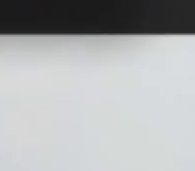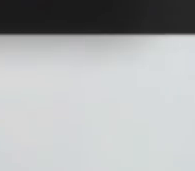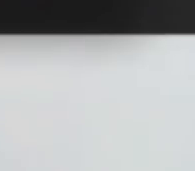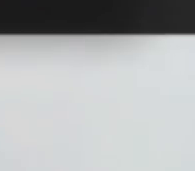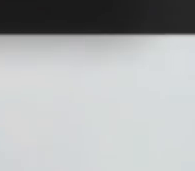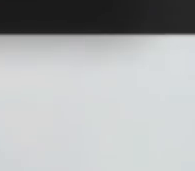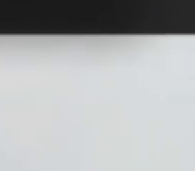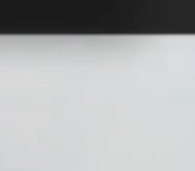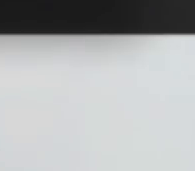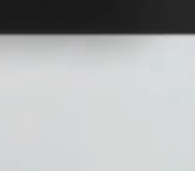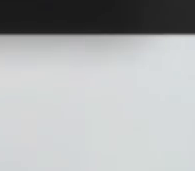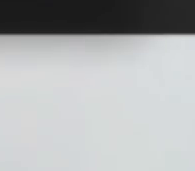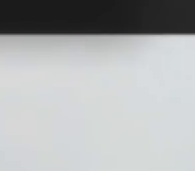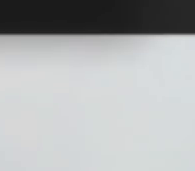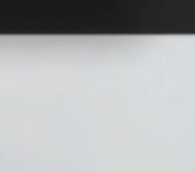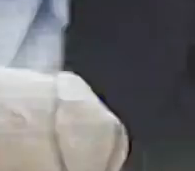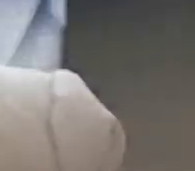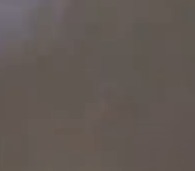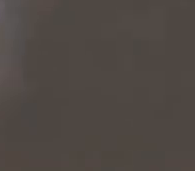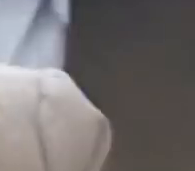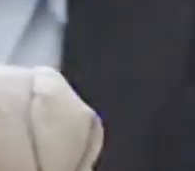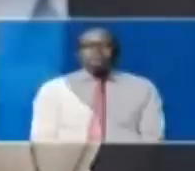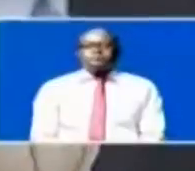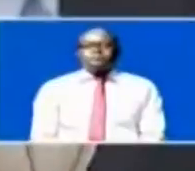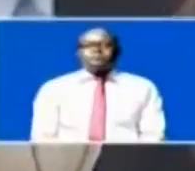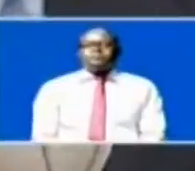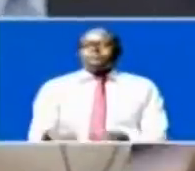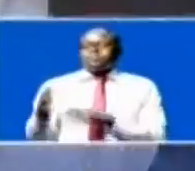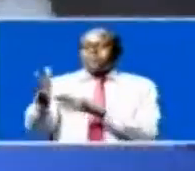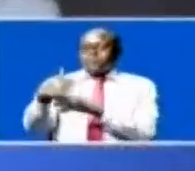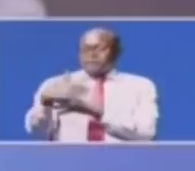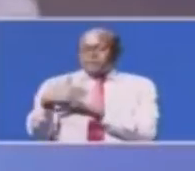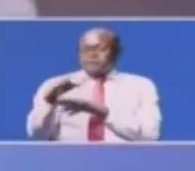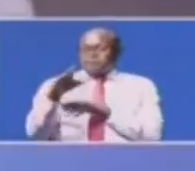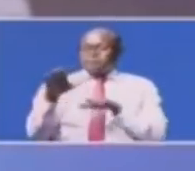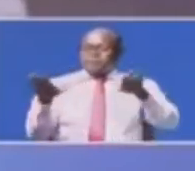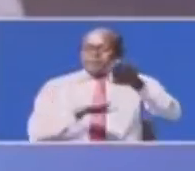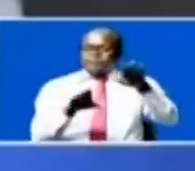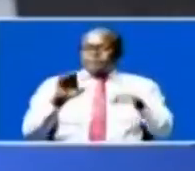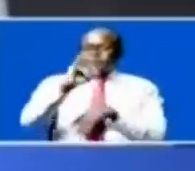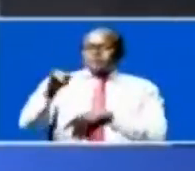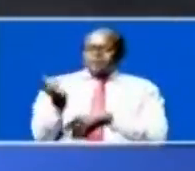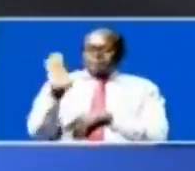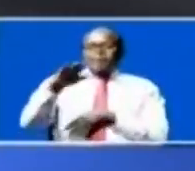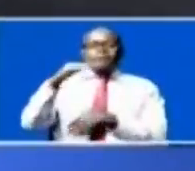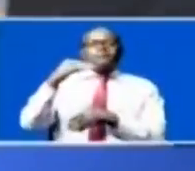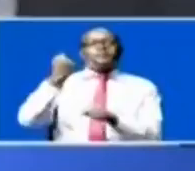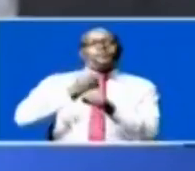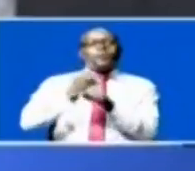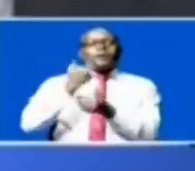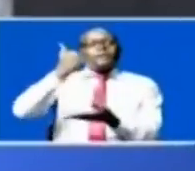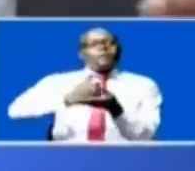by illegalities from the start. On Thursday, the Deputy Chief Justice reported for duty as usual,